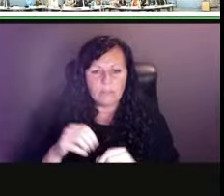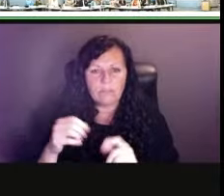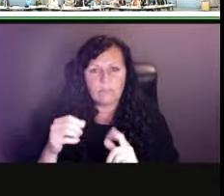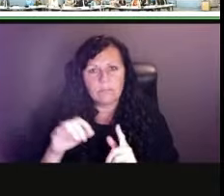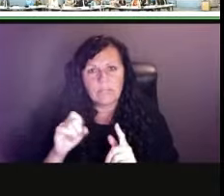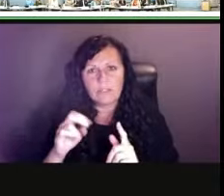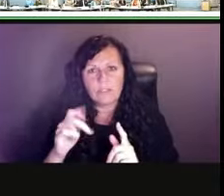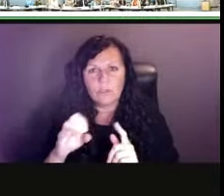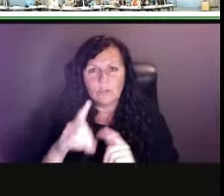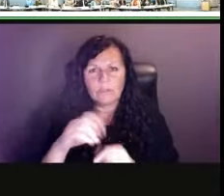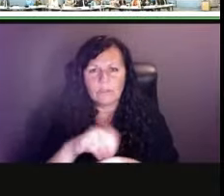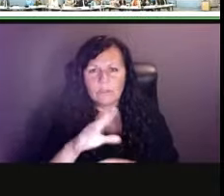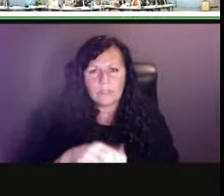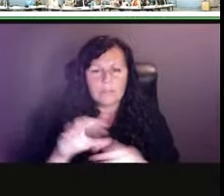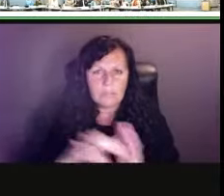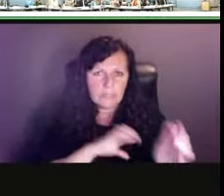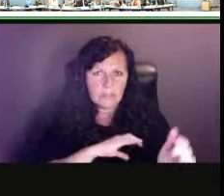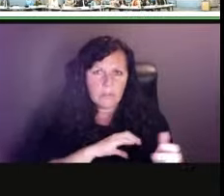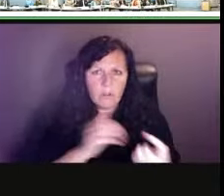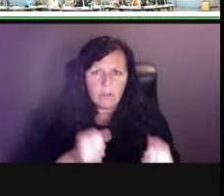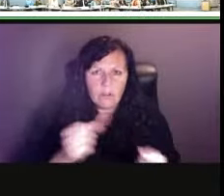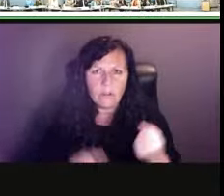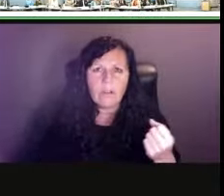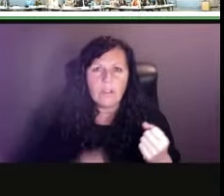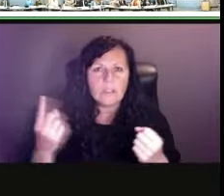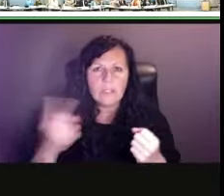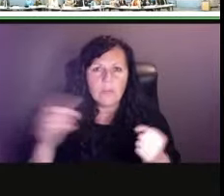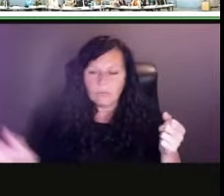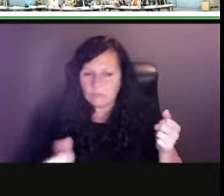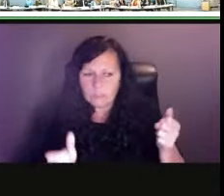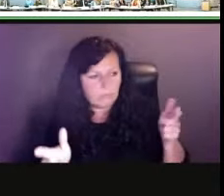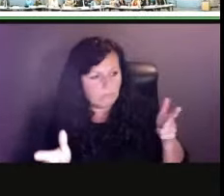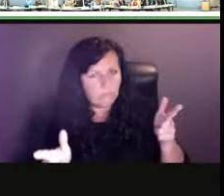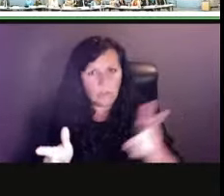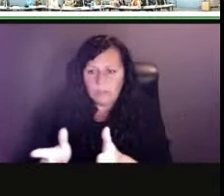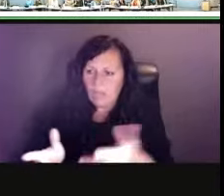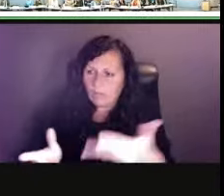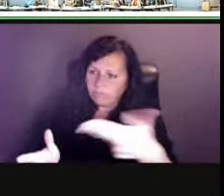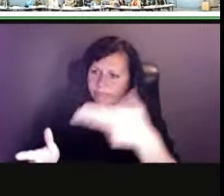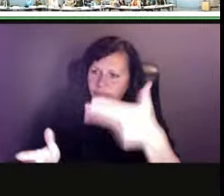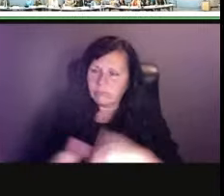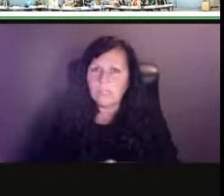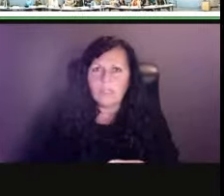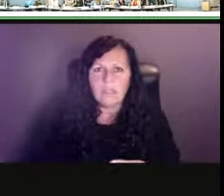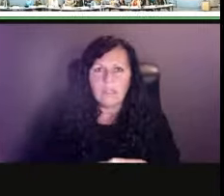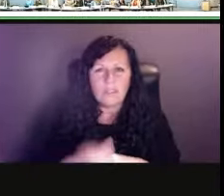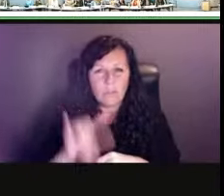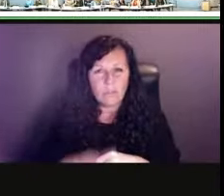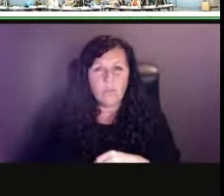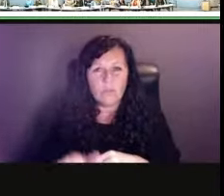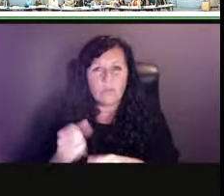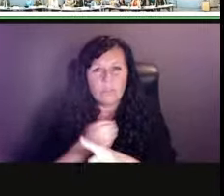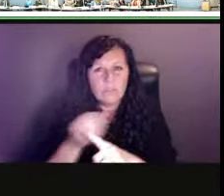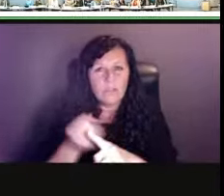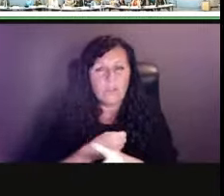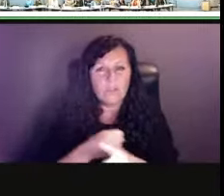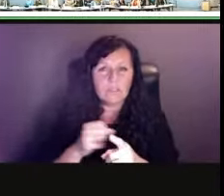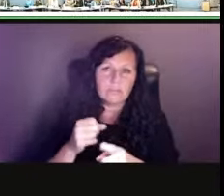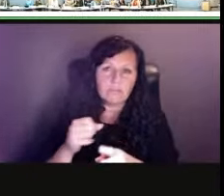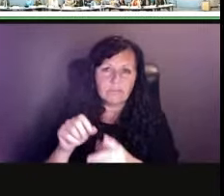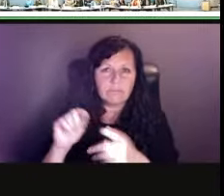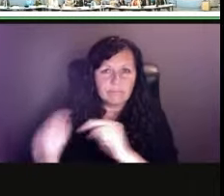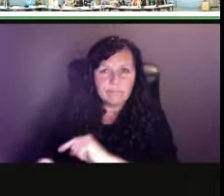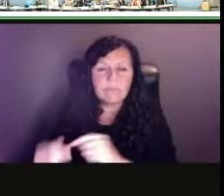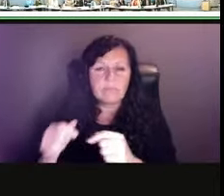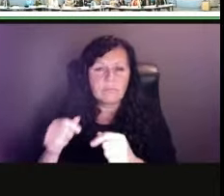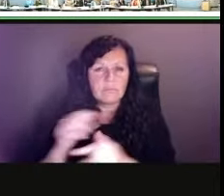him. So these assaults on officers are real, and we have to make sure we put the safety of our officers at the forefront here